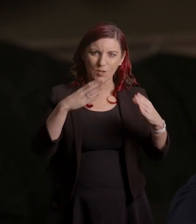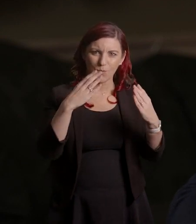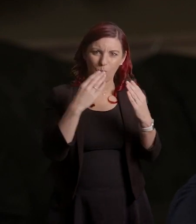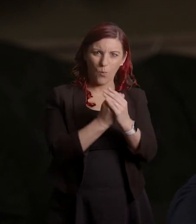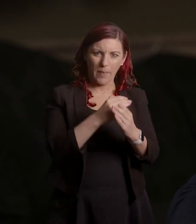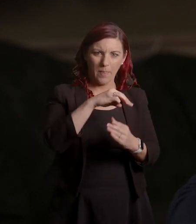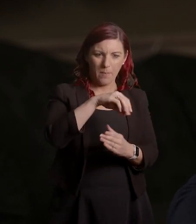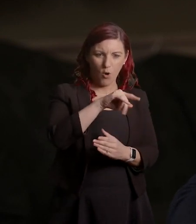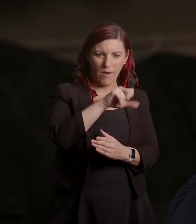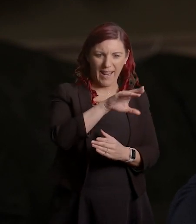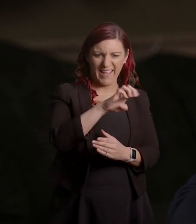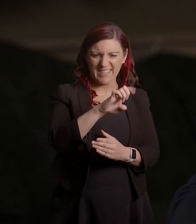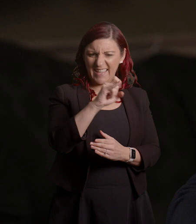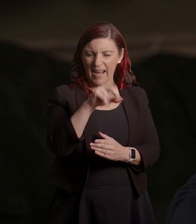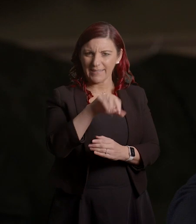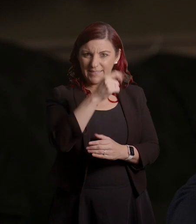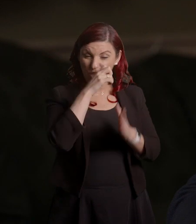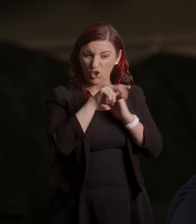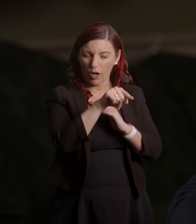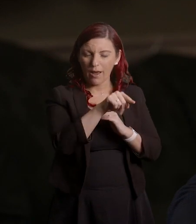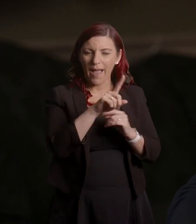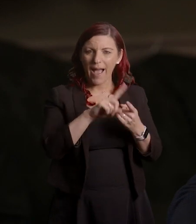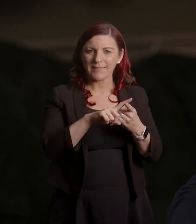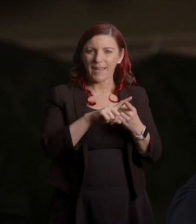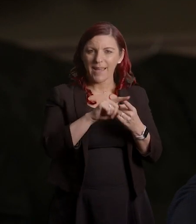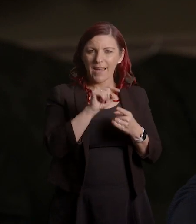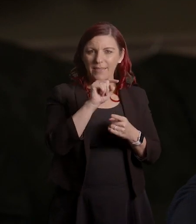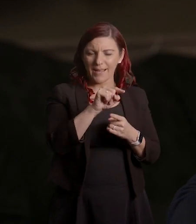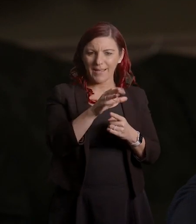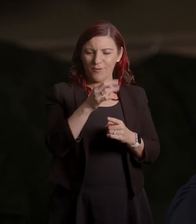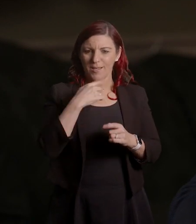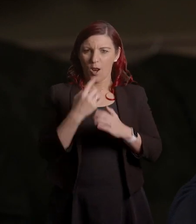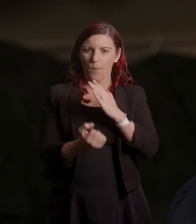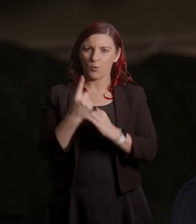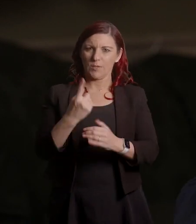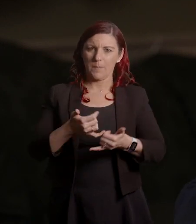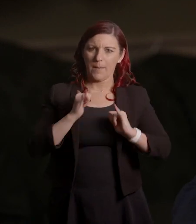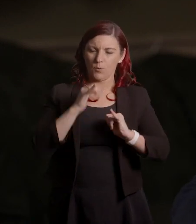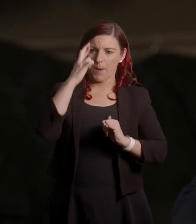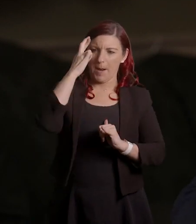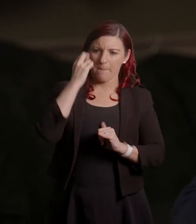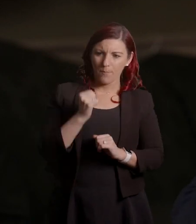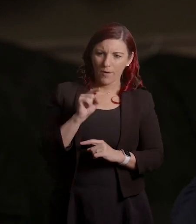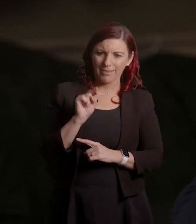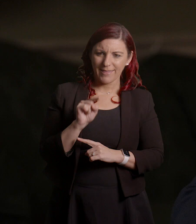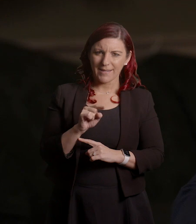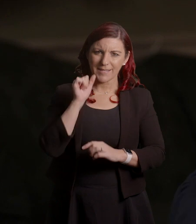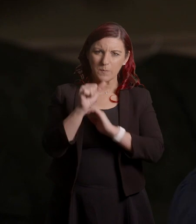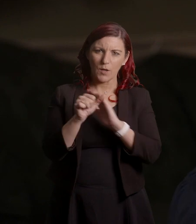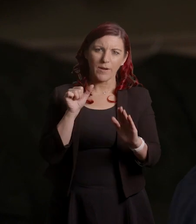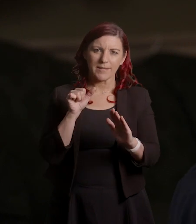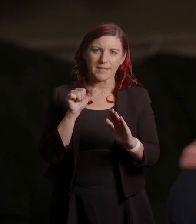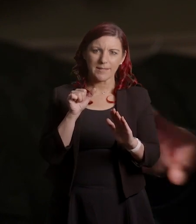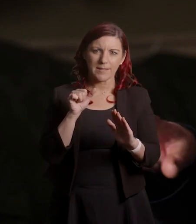with Muireann Scannell, who's a teacher, and that gave an opportunity. And you know, for us to just commemorate that,